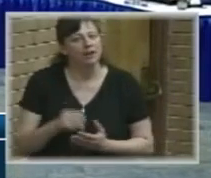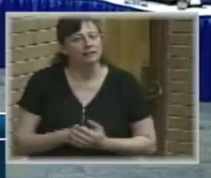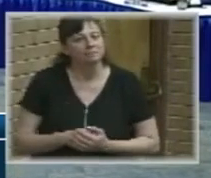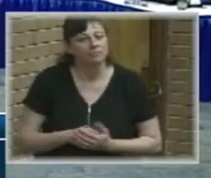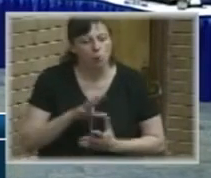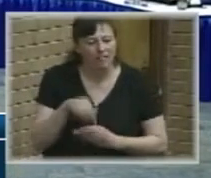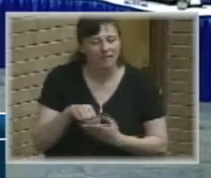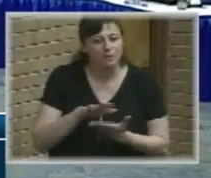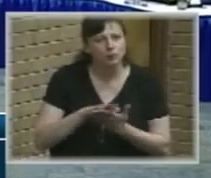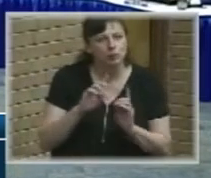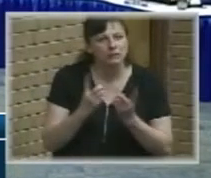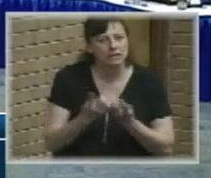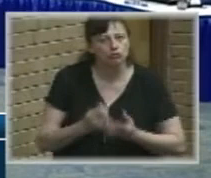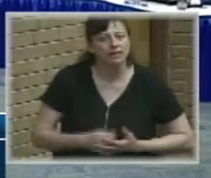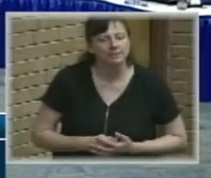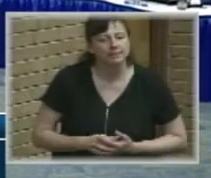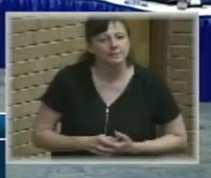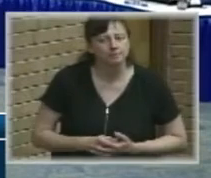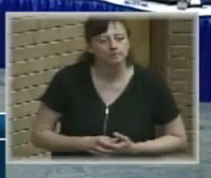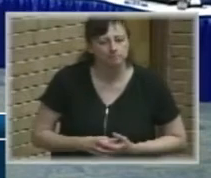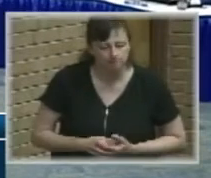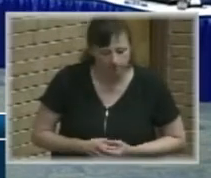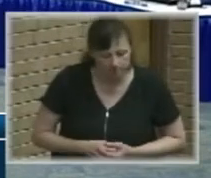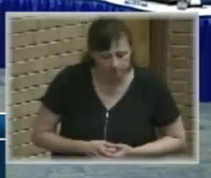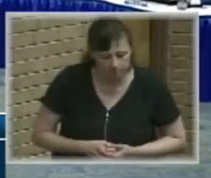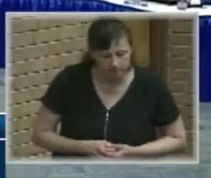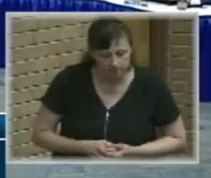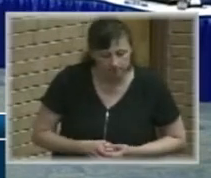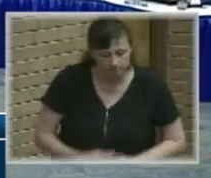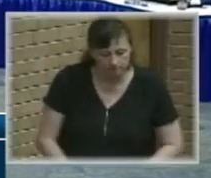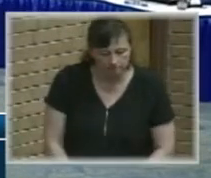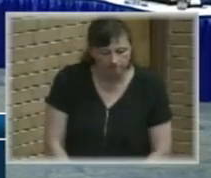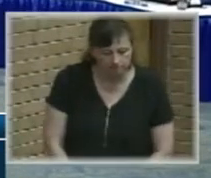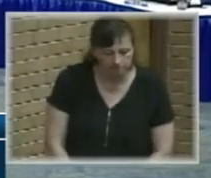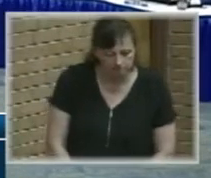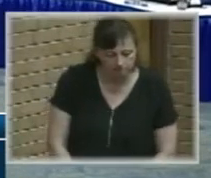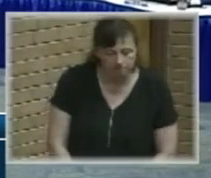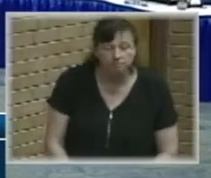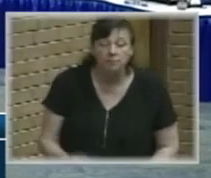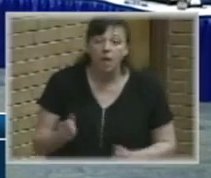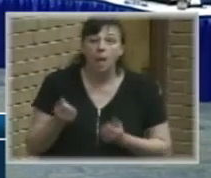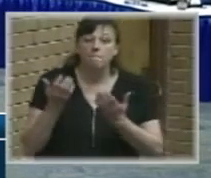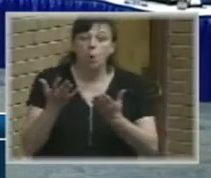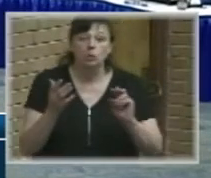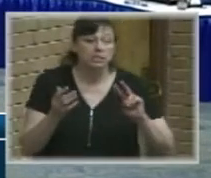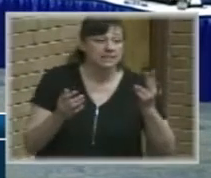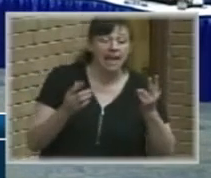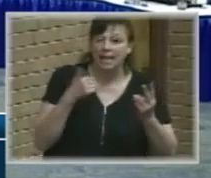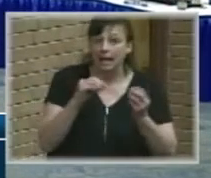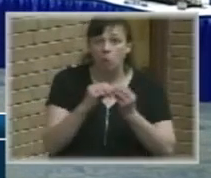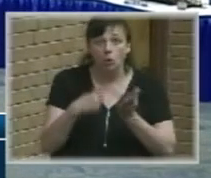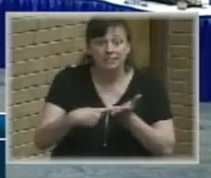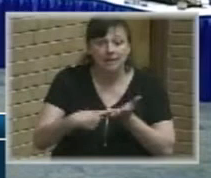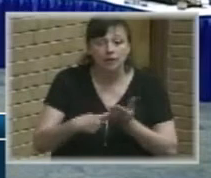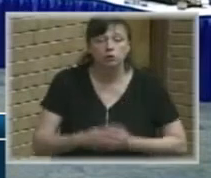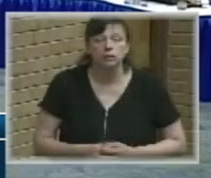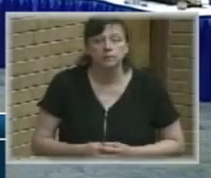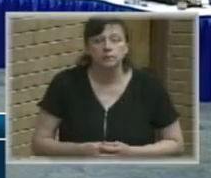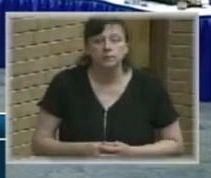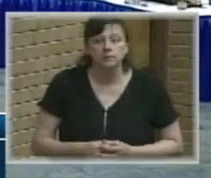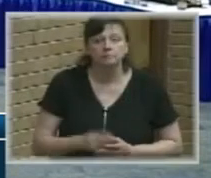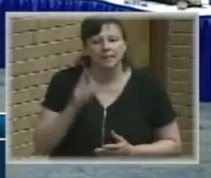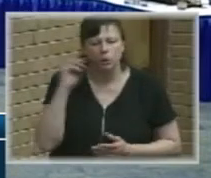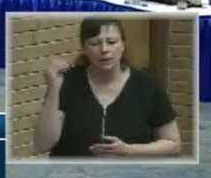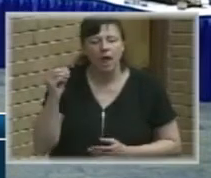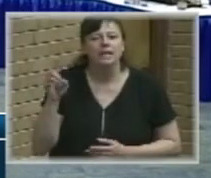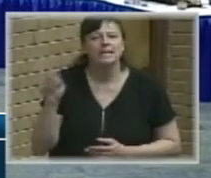district. The Brighton Believe work. We have a motion and a second. Any further discussion? Hearing